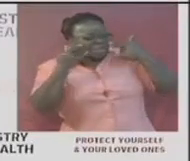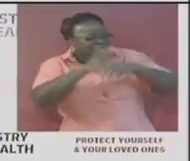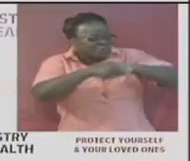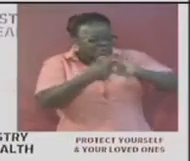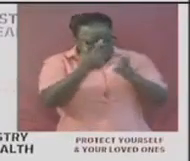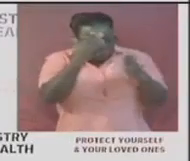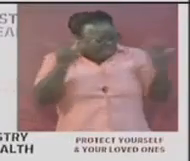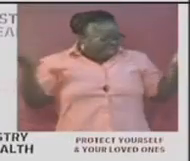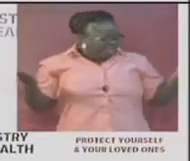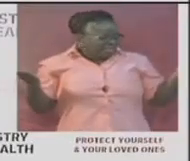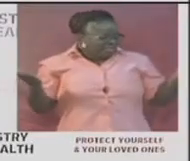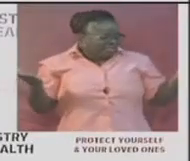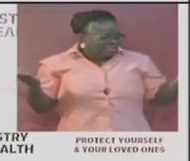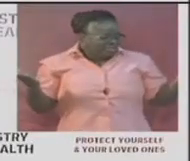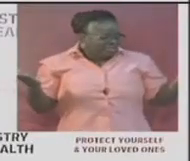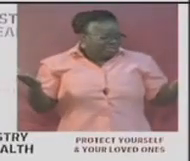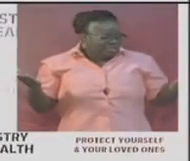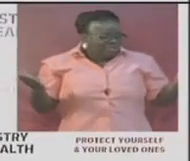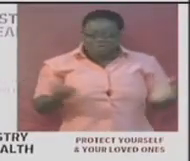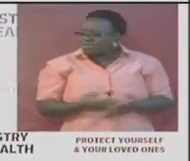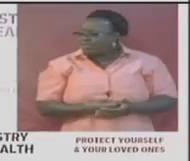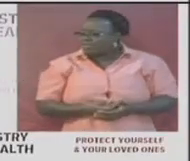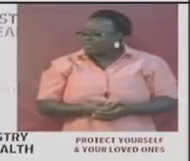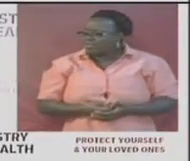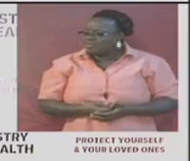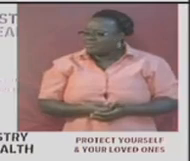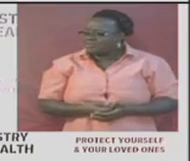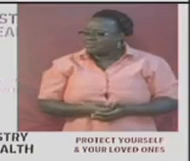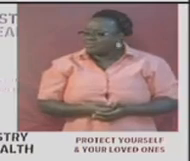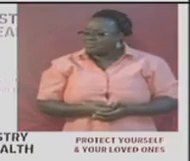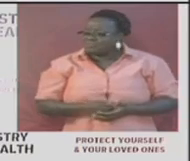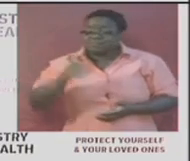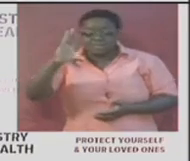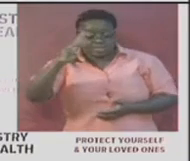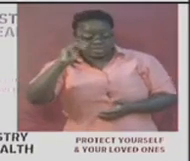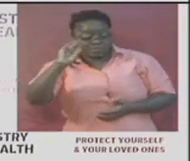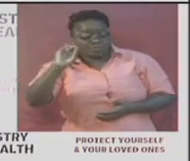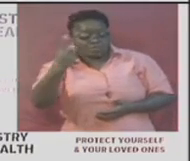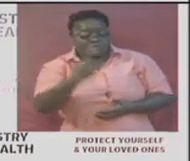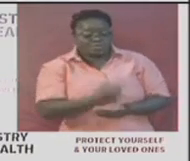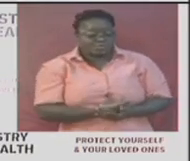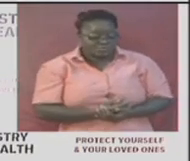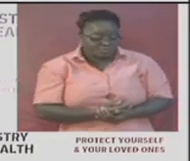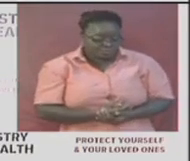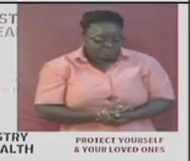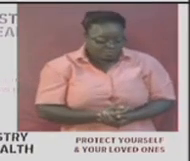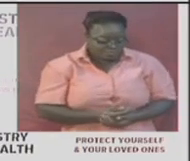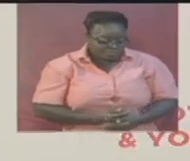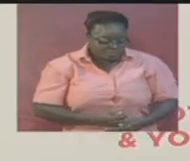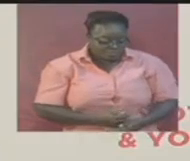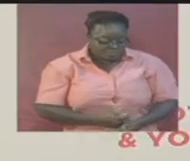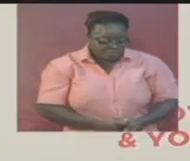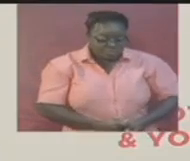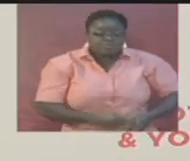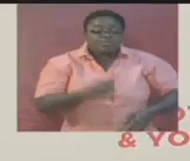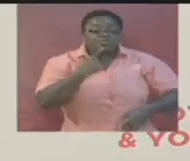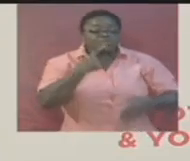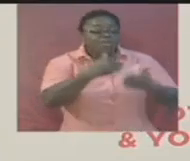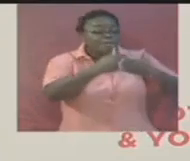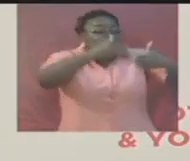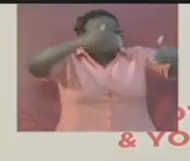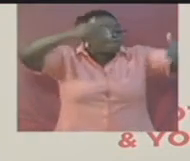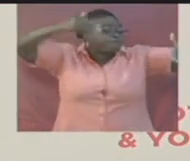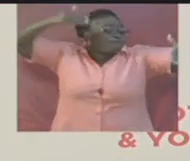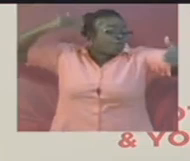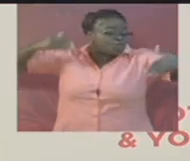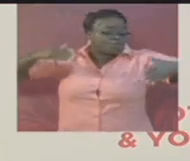Okay. All right. Okay, so I mean, I could start off. You could go into the technical bits, but I mean, as we have said before, when we